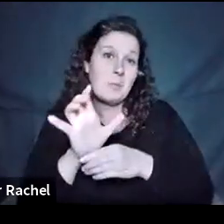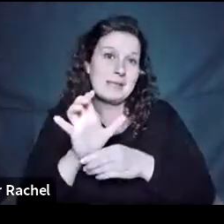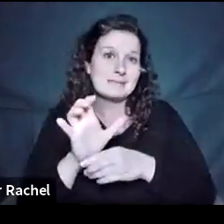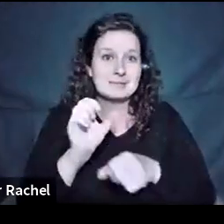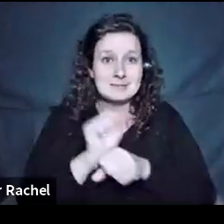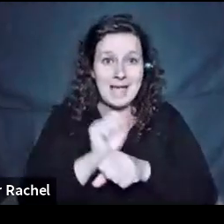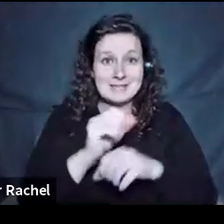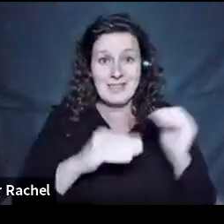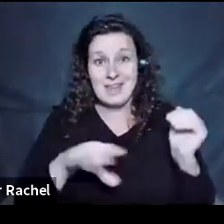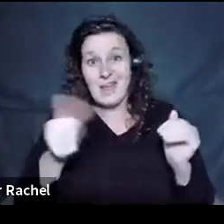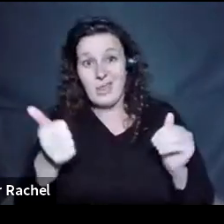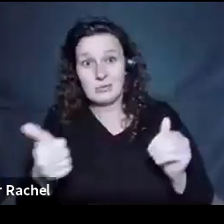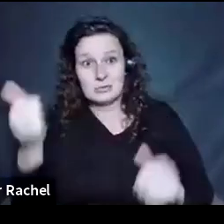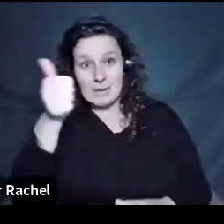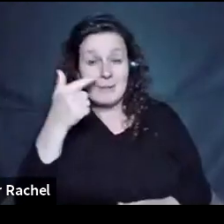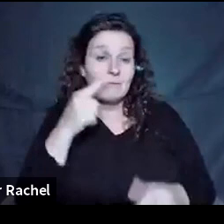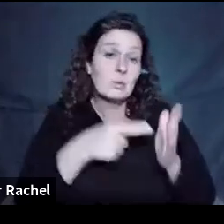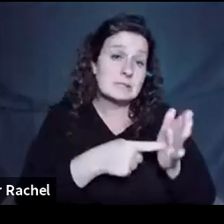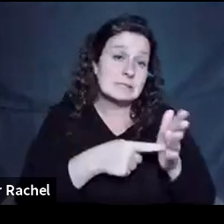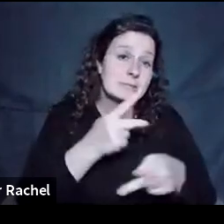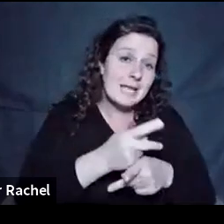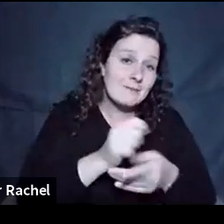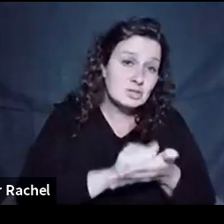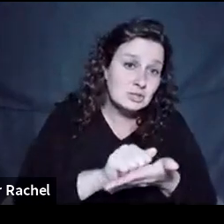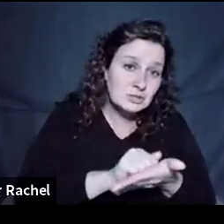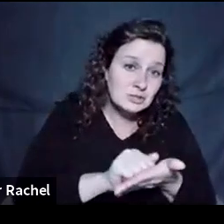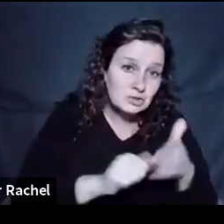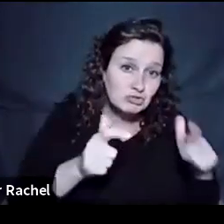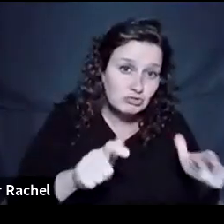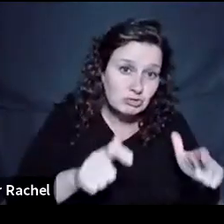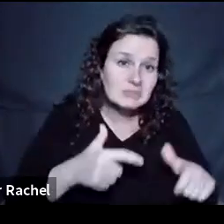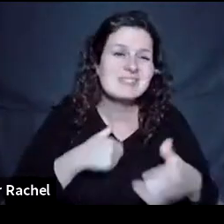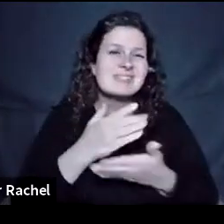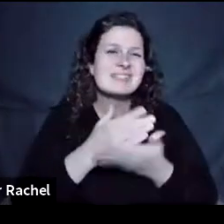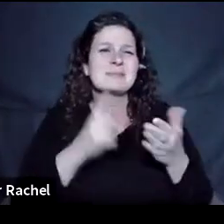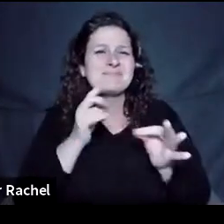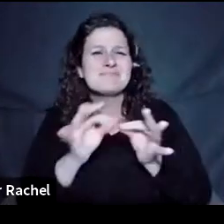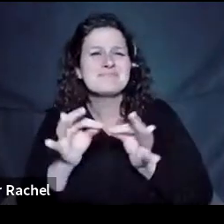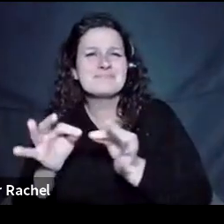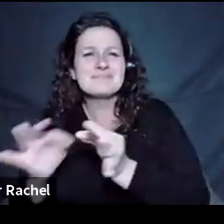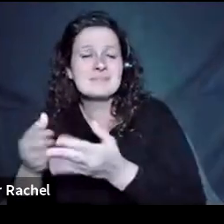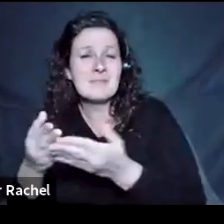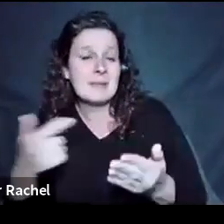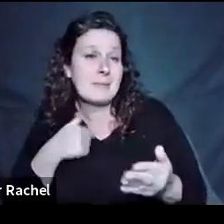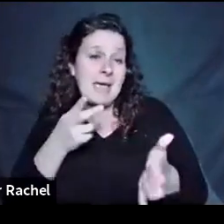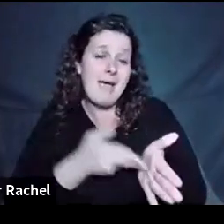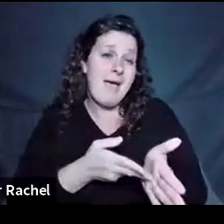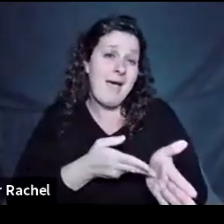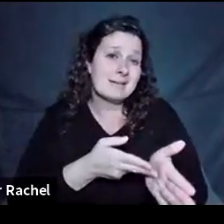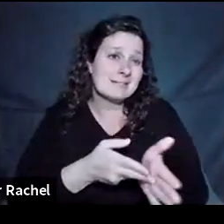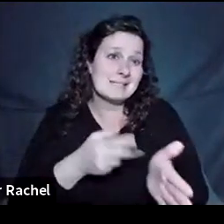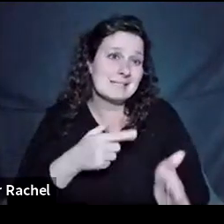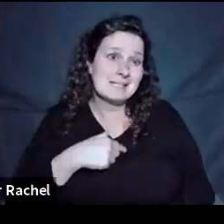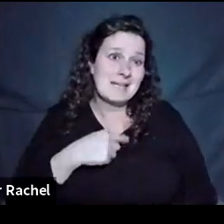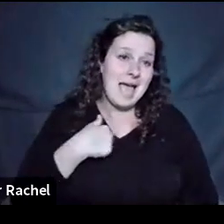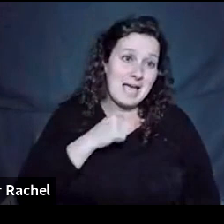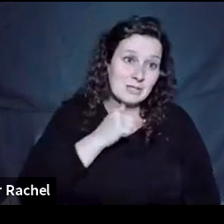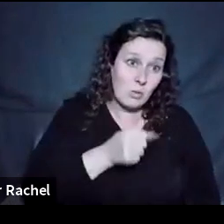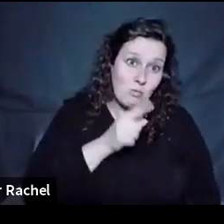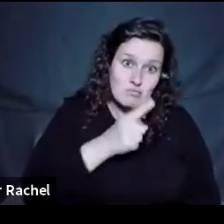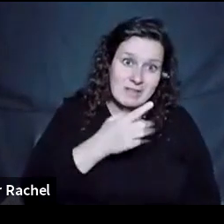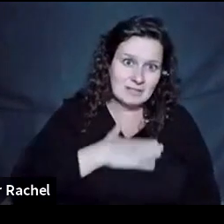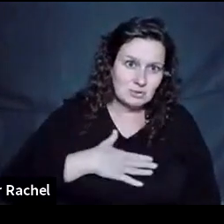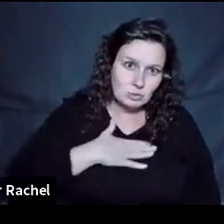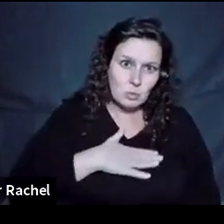know, taking care of the dishes, you know, some of those mundane things that honestly, I don't even really